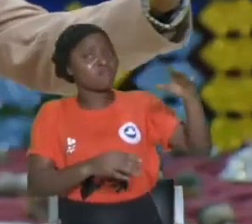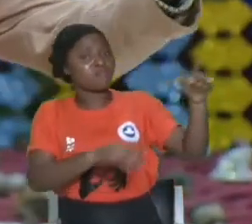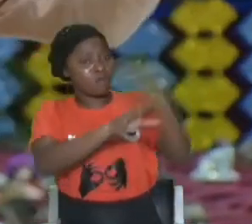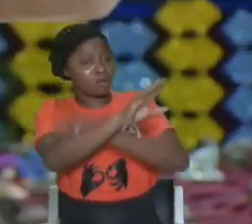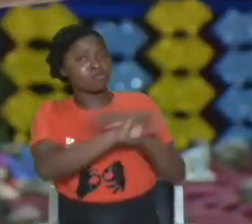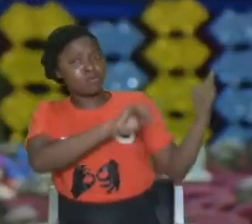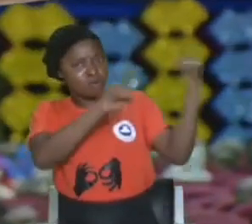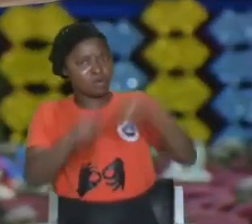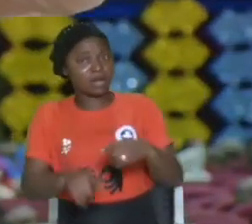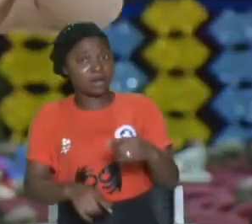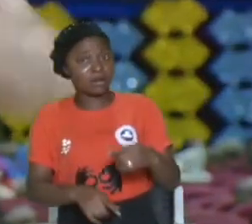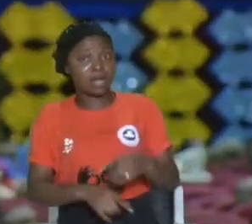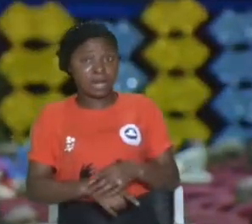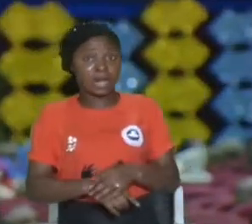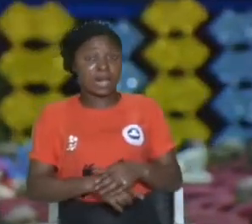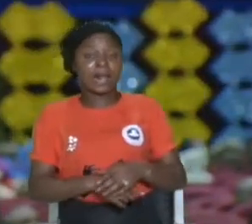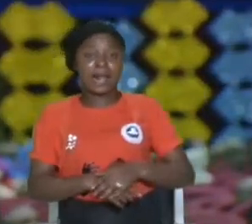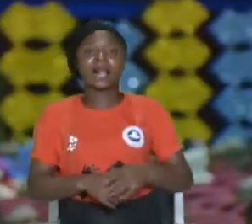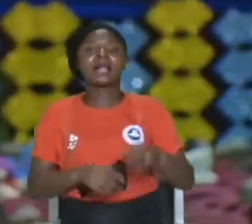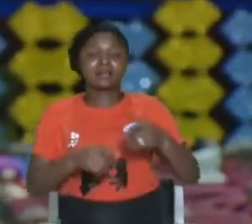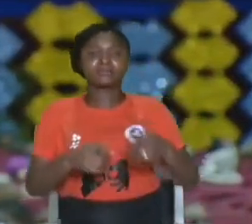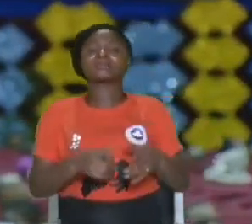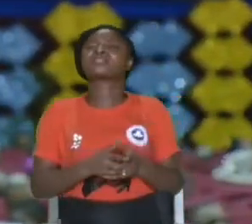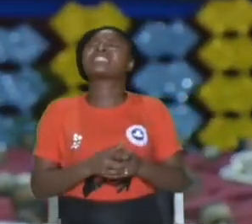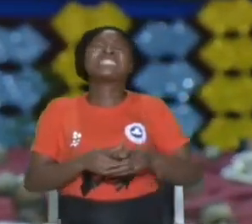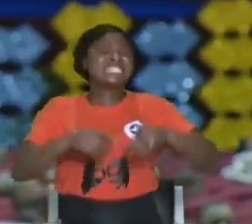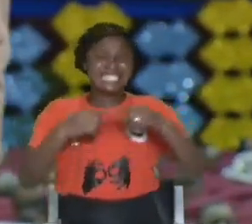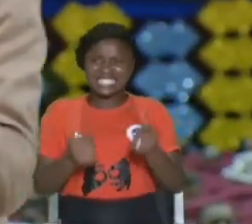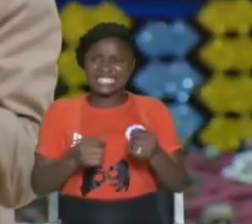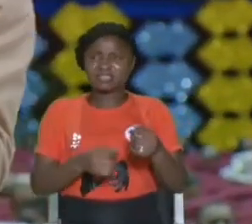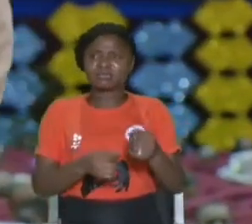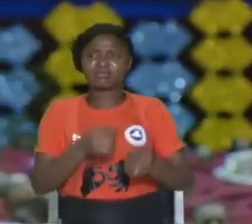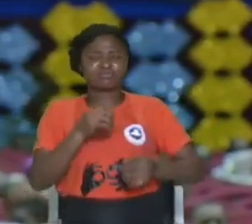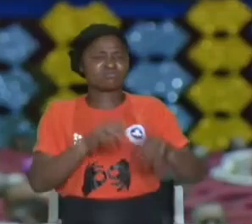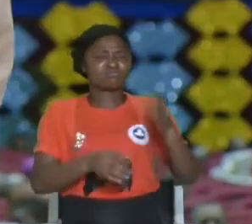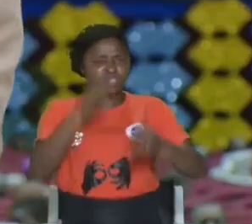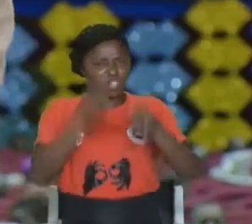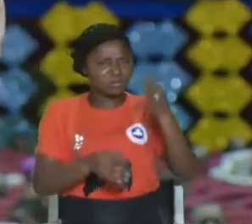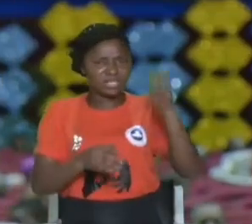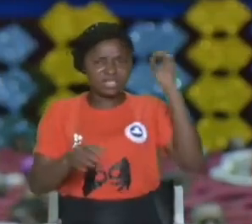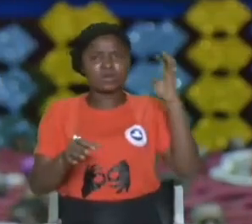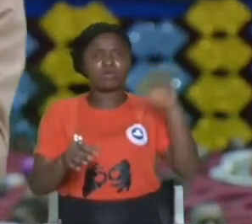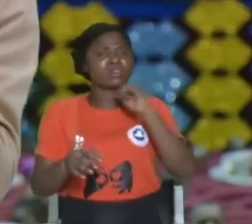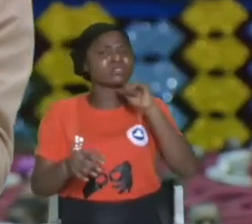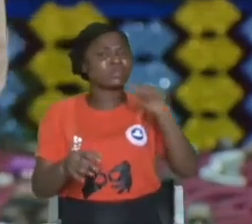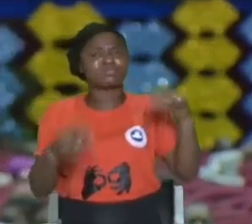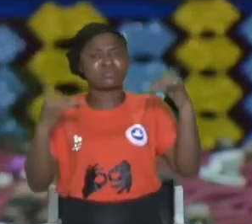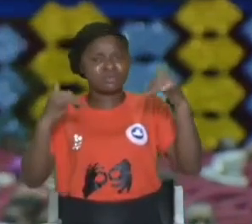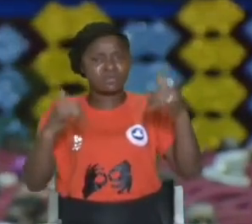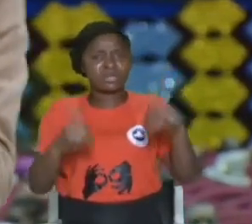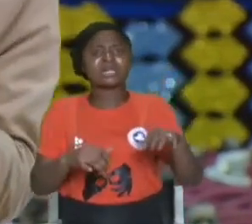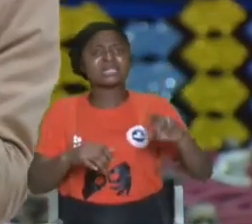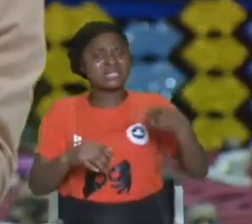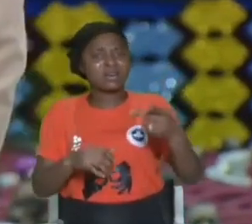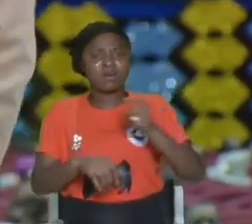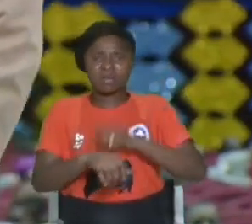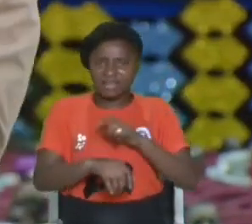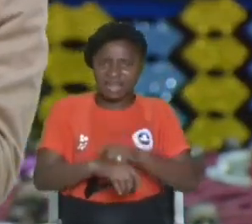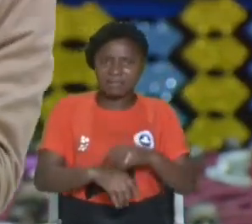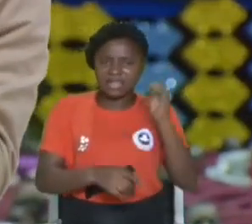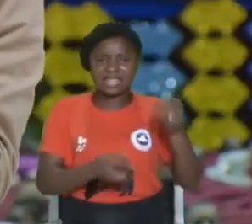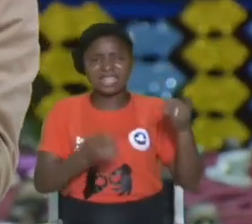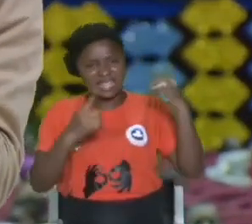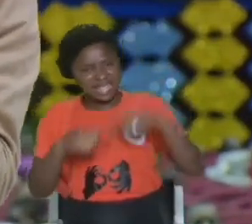God, let fire come down and consume me. Instant judgment. He was not joking. The second time it happened, it came and it